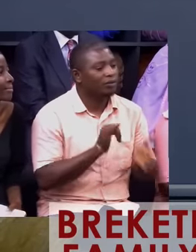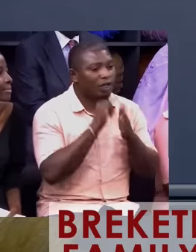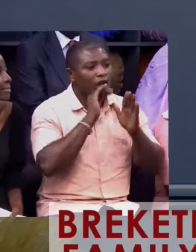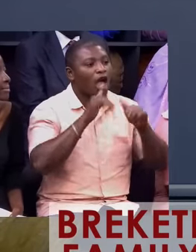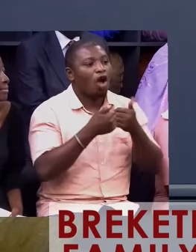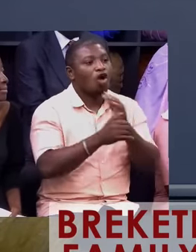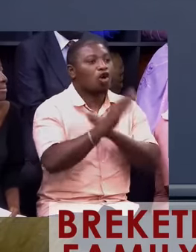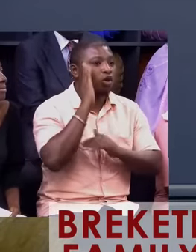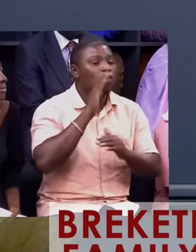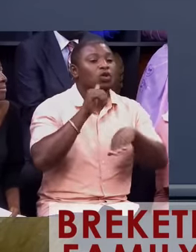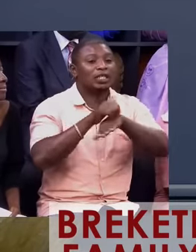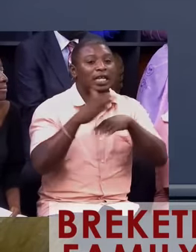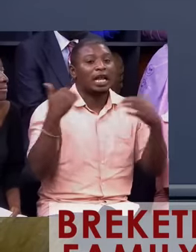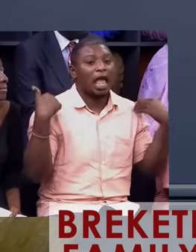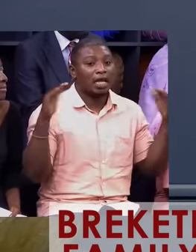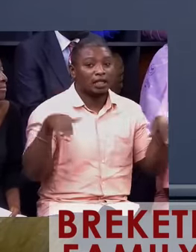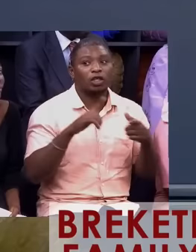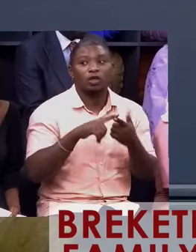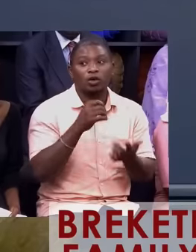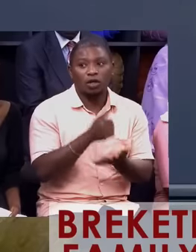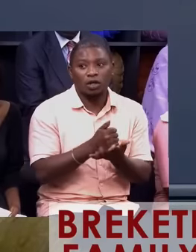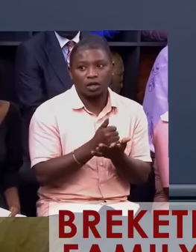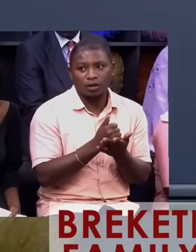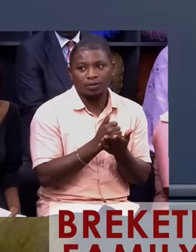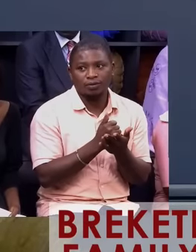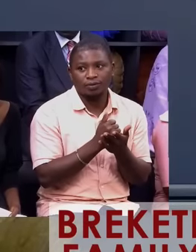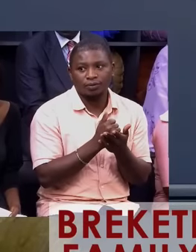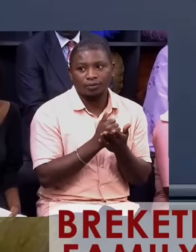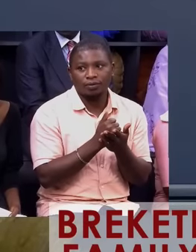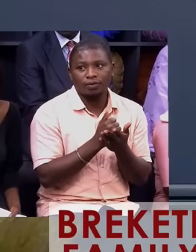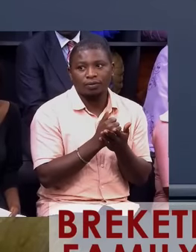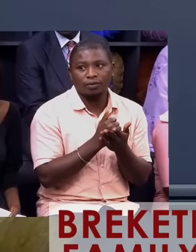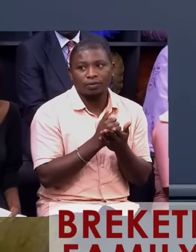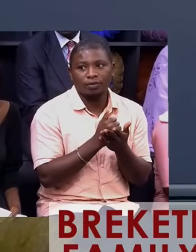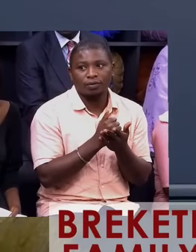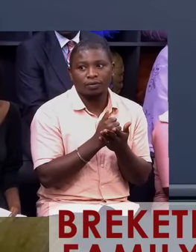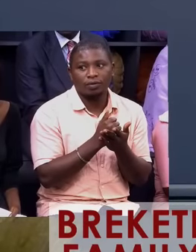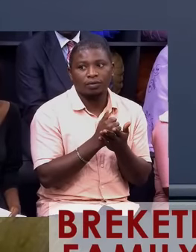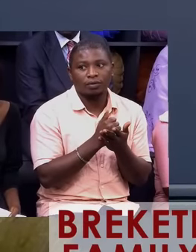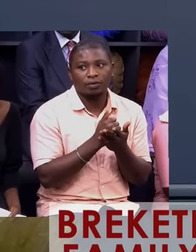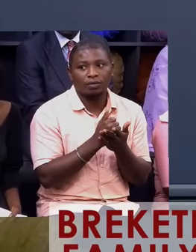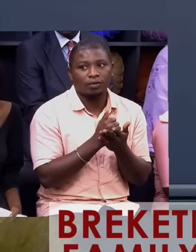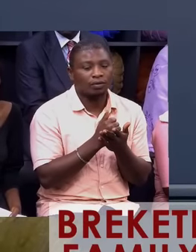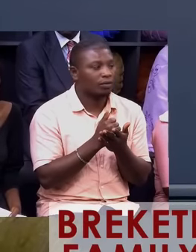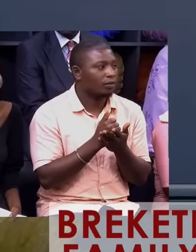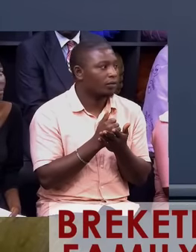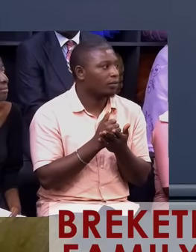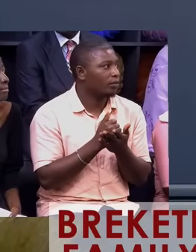intervene for person life be this now W she passed through